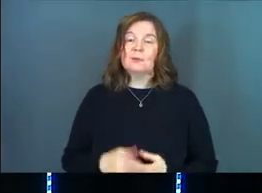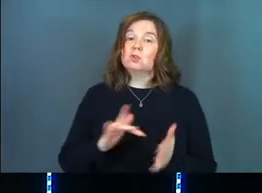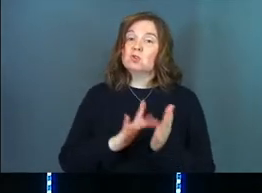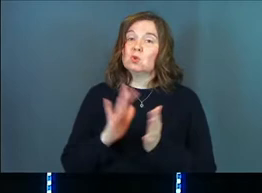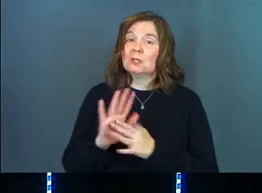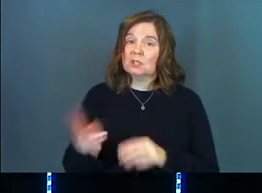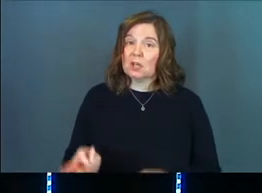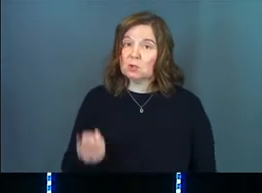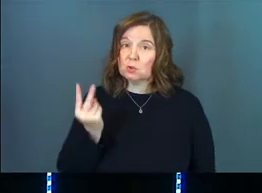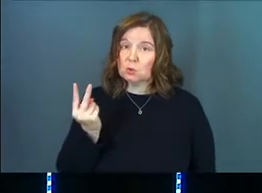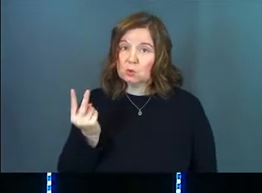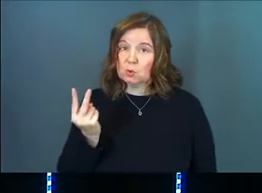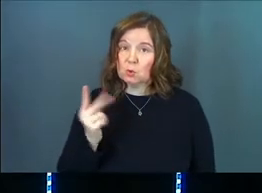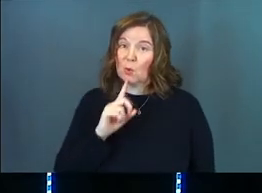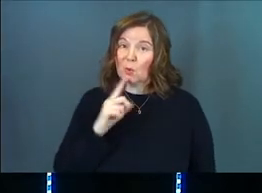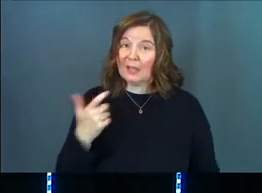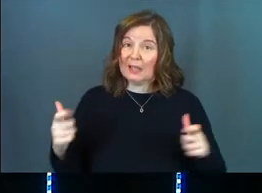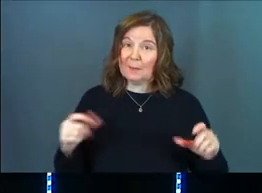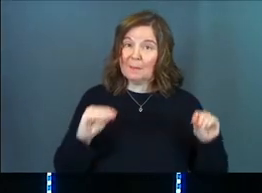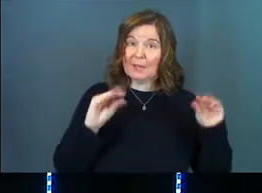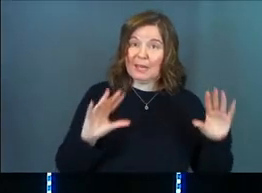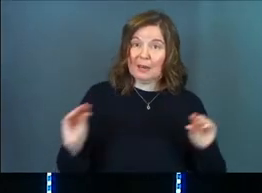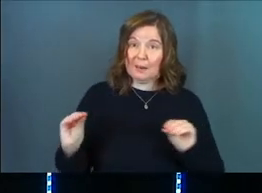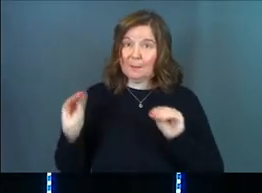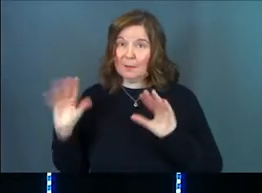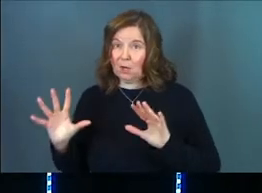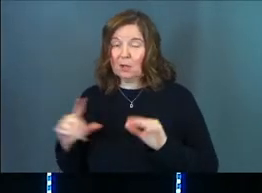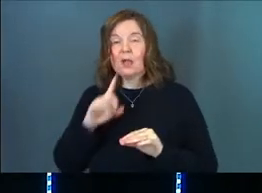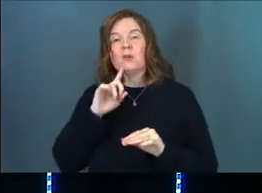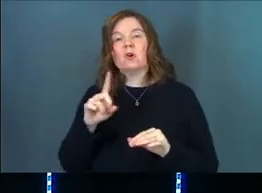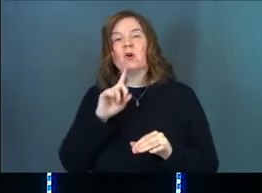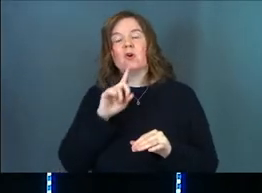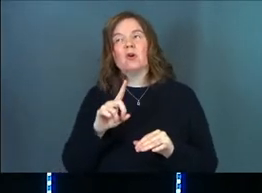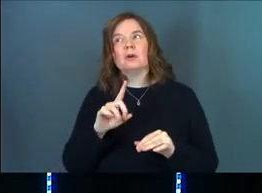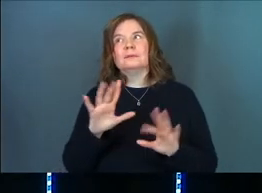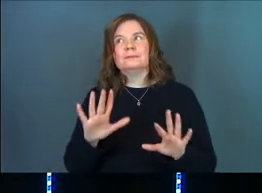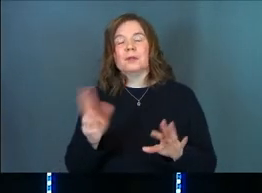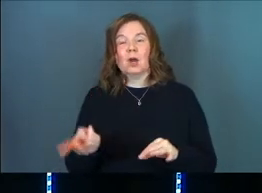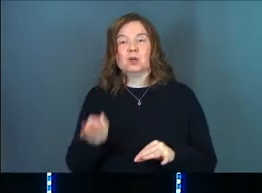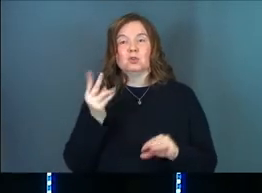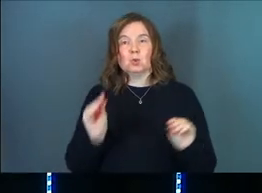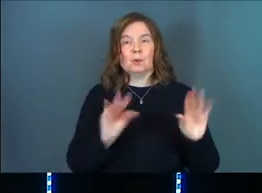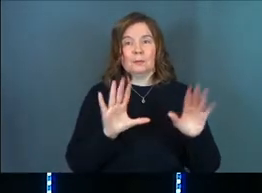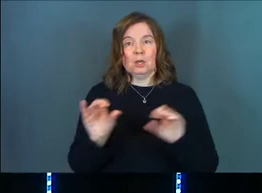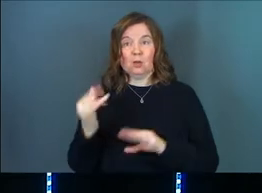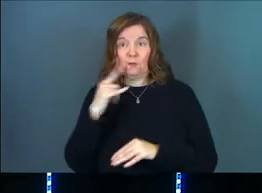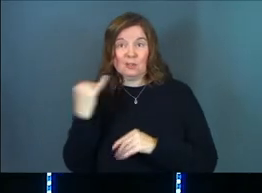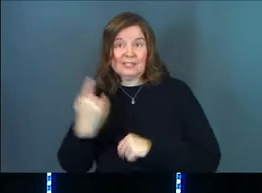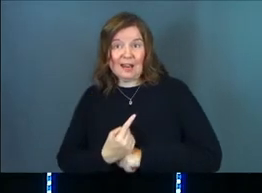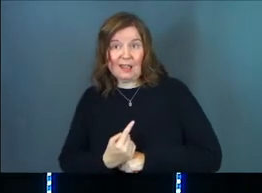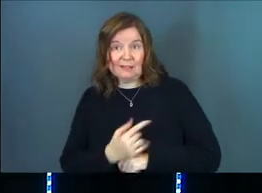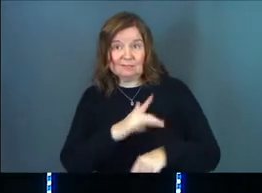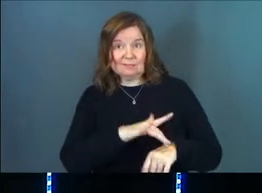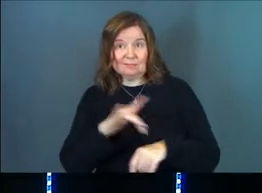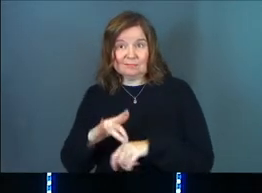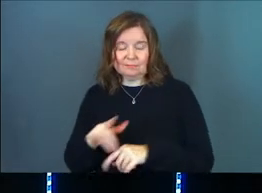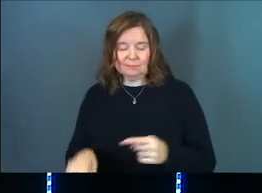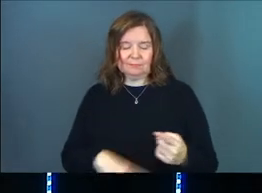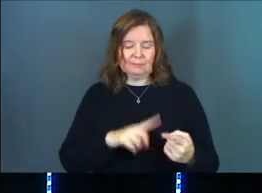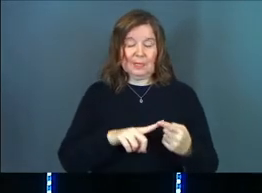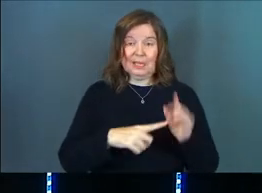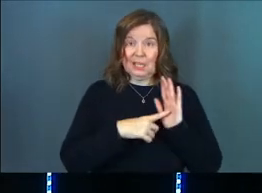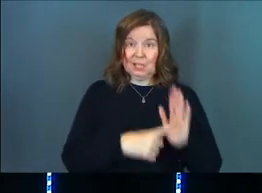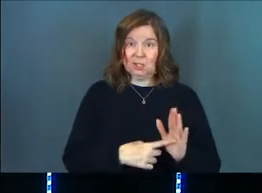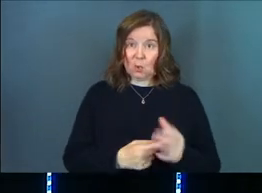So Jesus does two really big miracles, and these are our two miracles for today. Is he shows